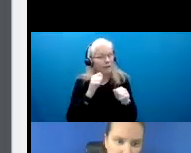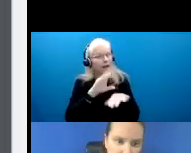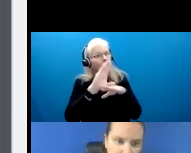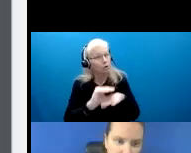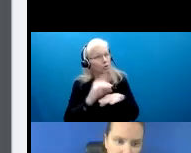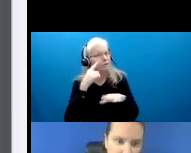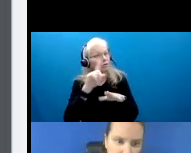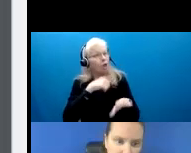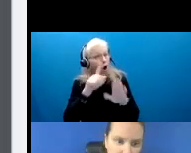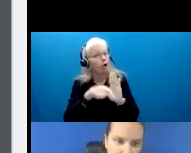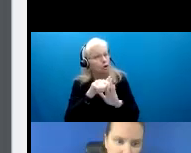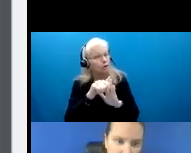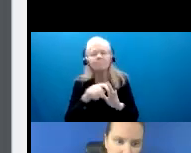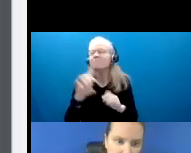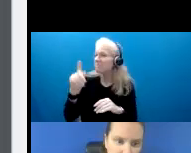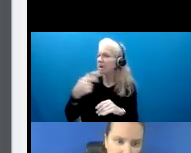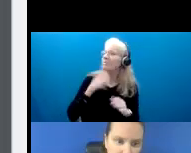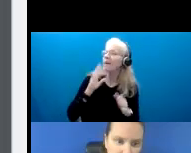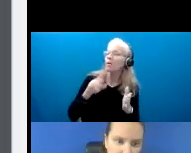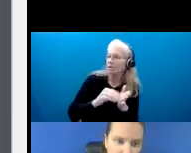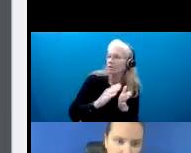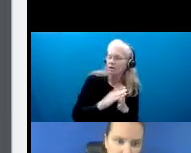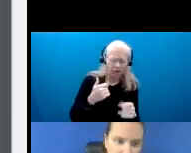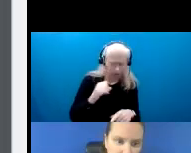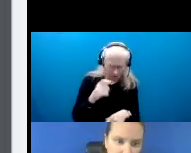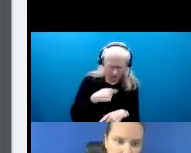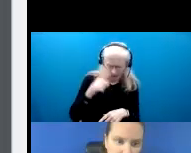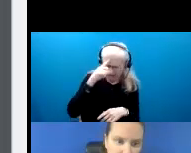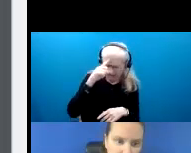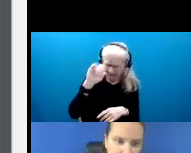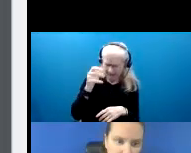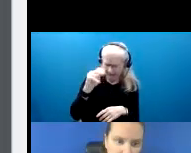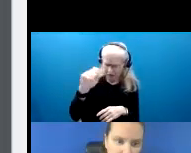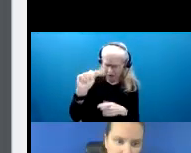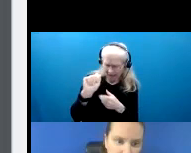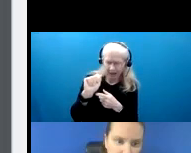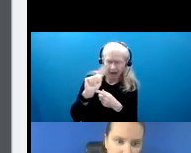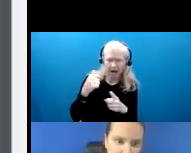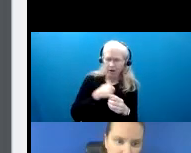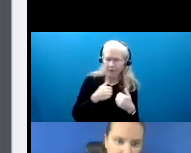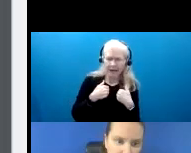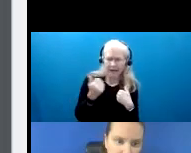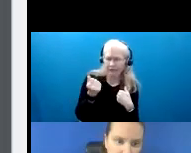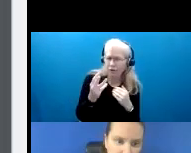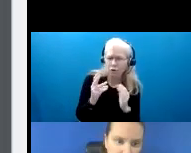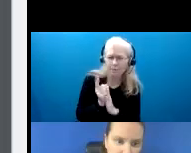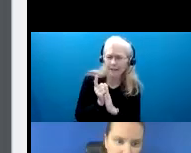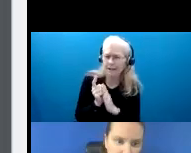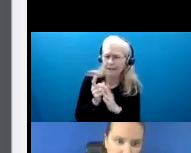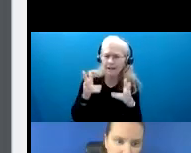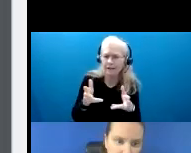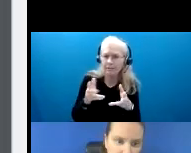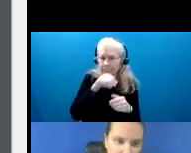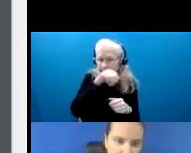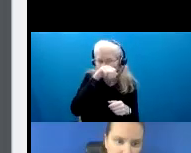Okay, well, it looks like we have, I think, a couple minutes, if that's correct, Jen. I think it was 36. Does anyone, with the last